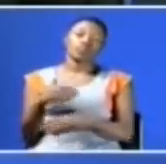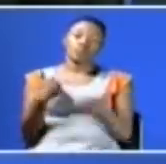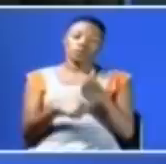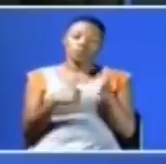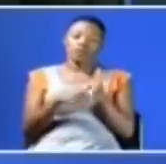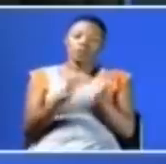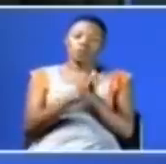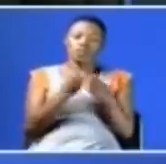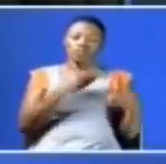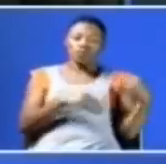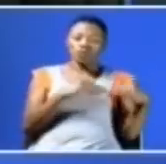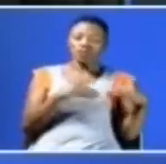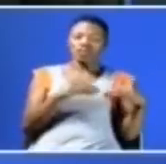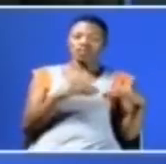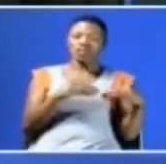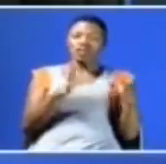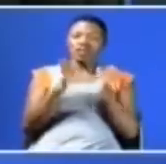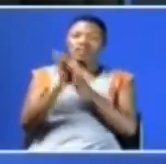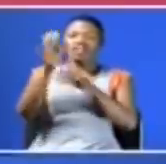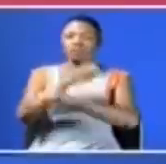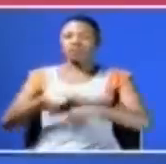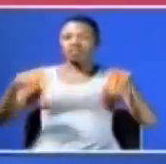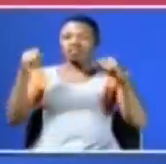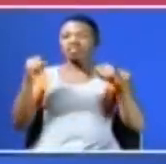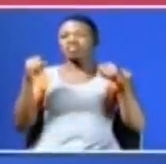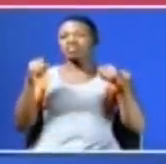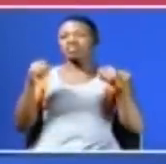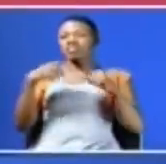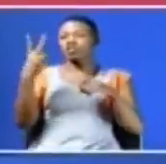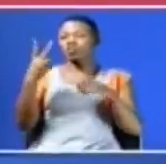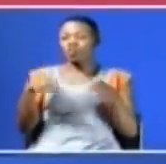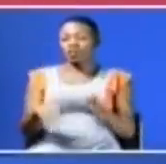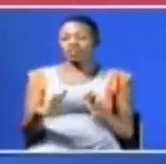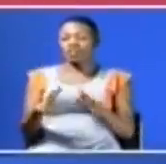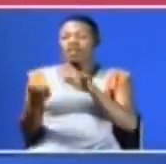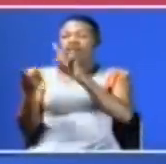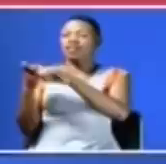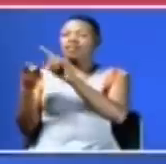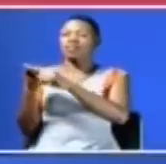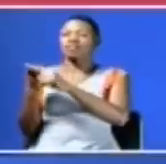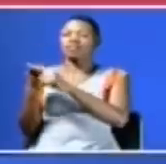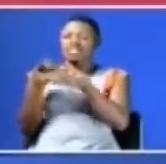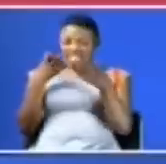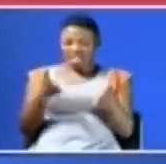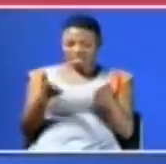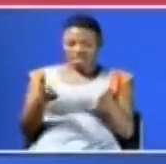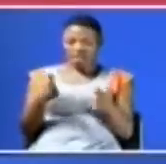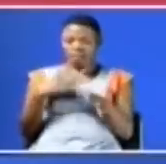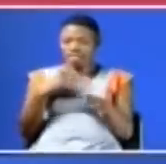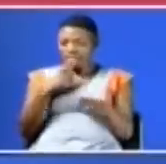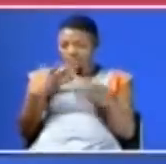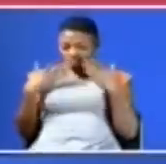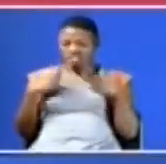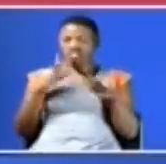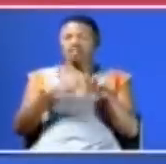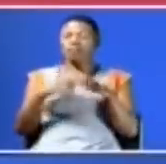corruption and the presidency is twofold. Mm-hmm. One is one which I actually raised right here when we